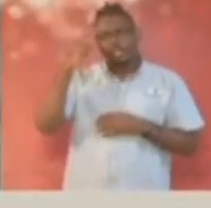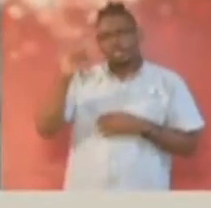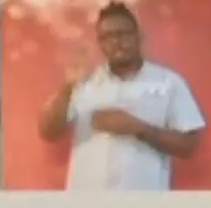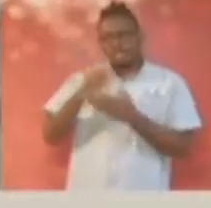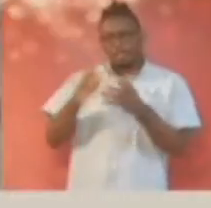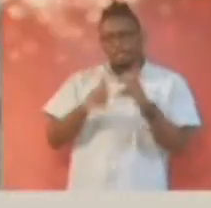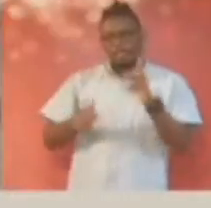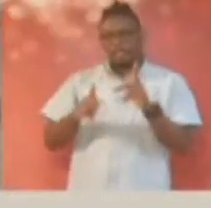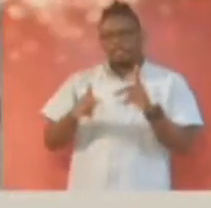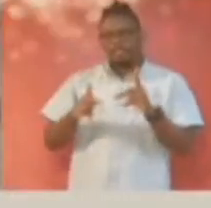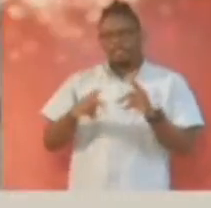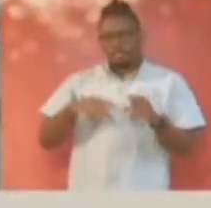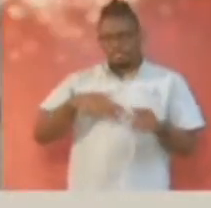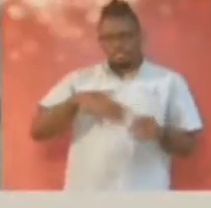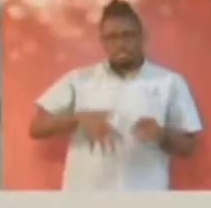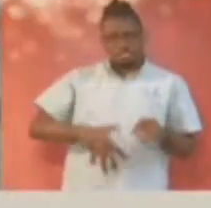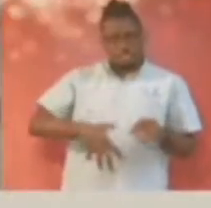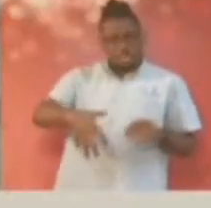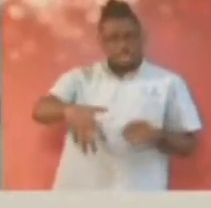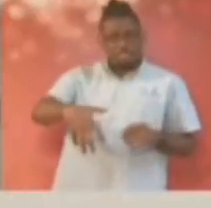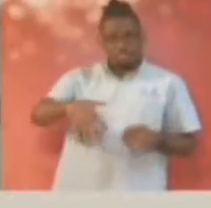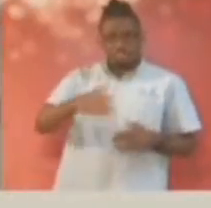managing diabetes and preventing